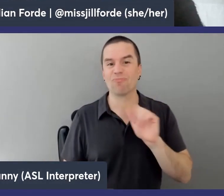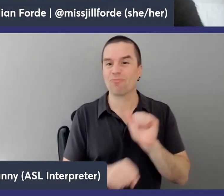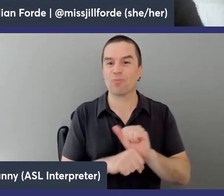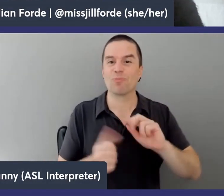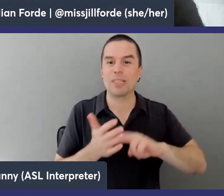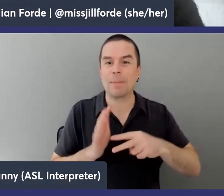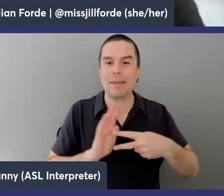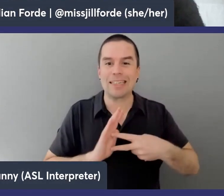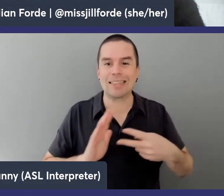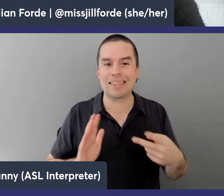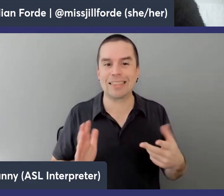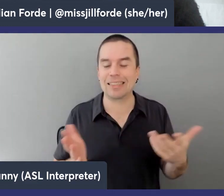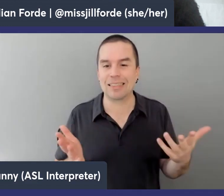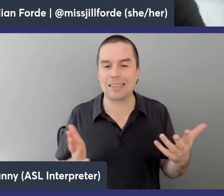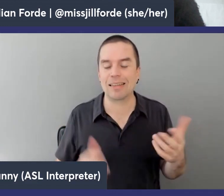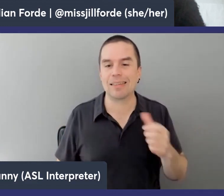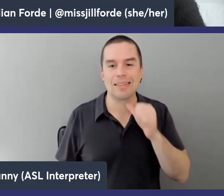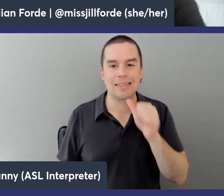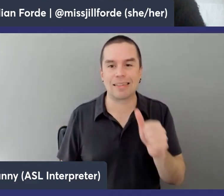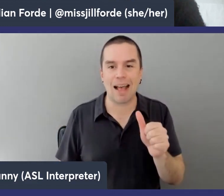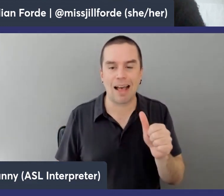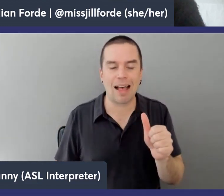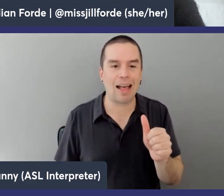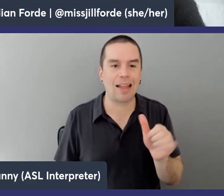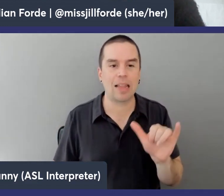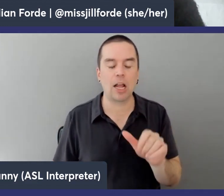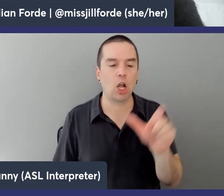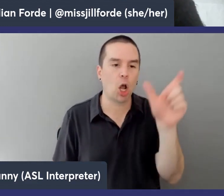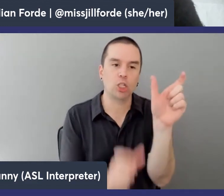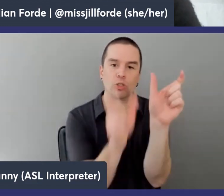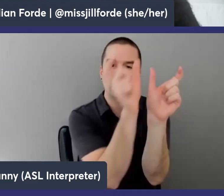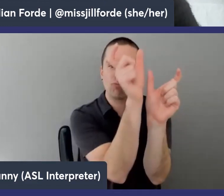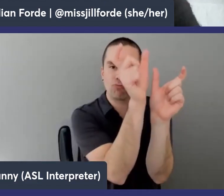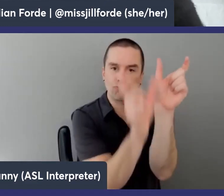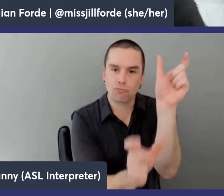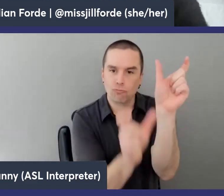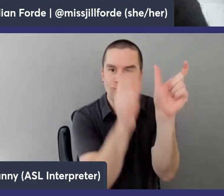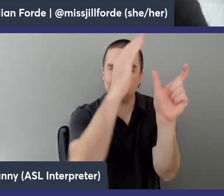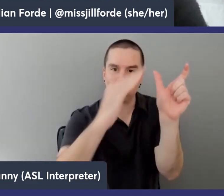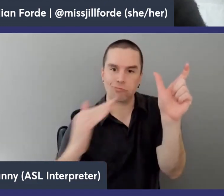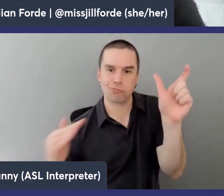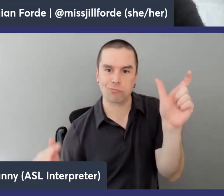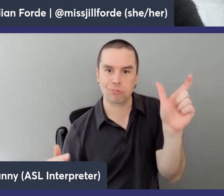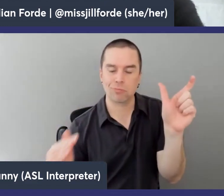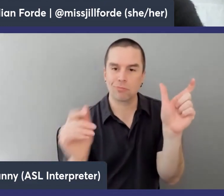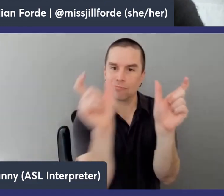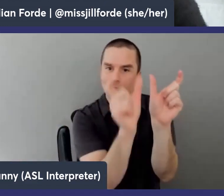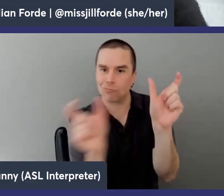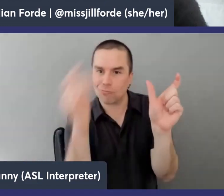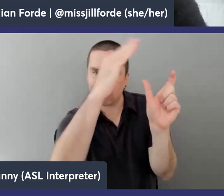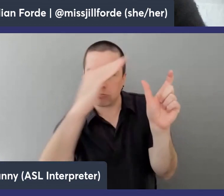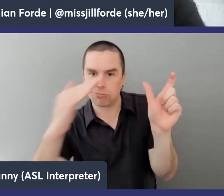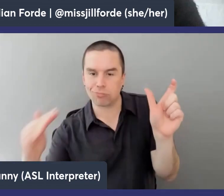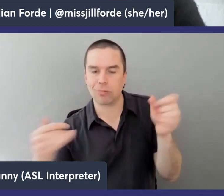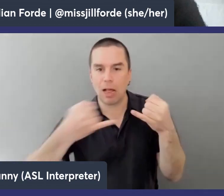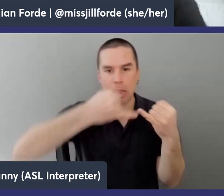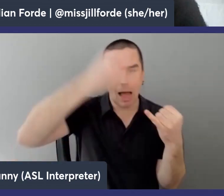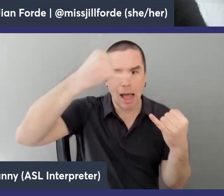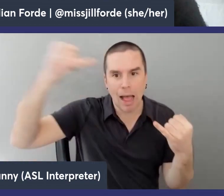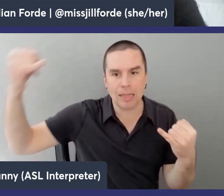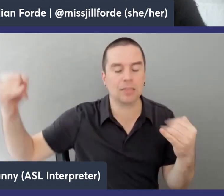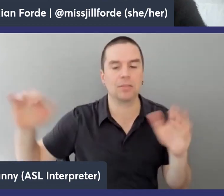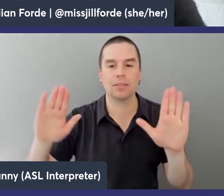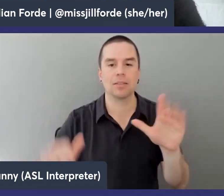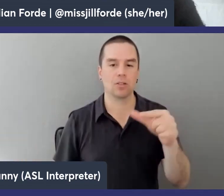much when you think about graphs in terms of bar charts or line charts or anything like that. It's graph theory. It's